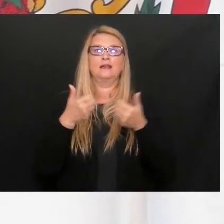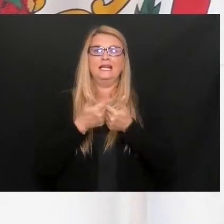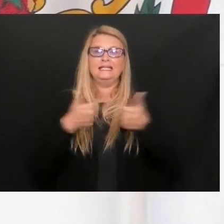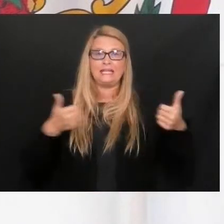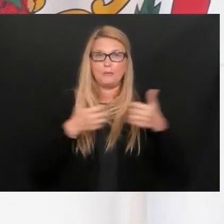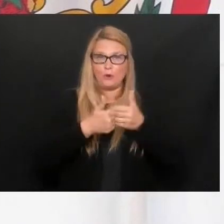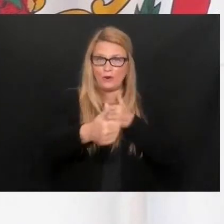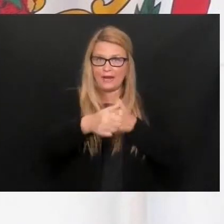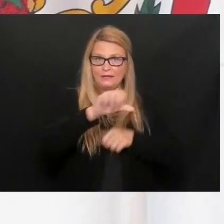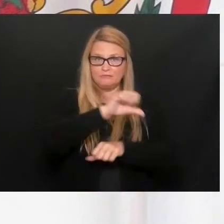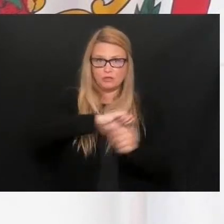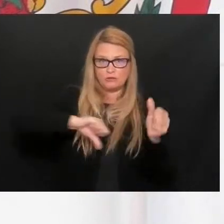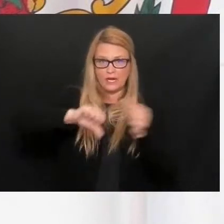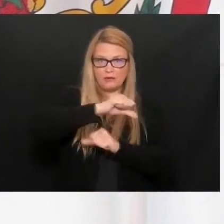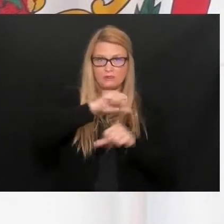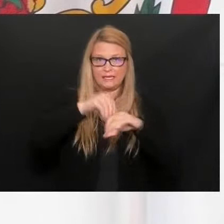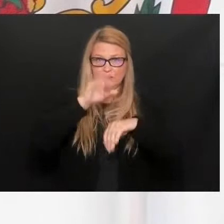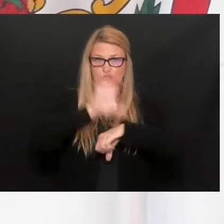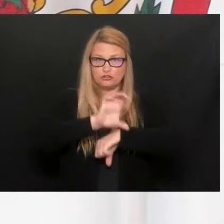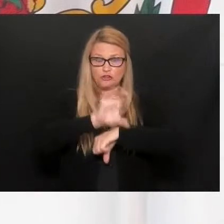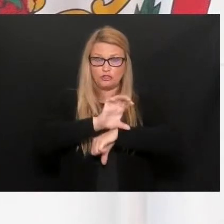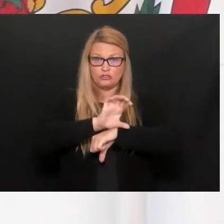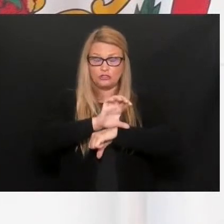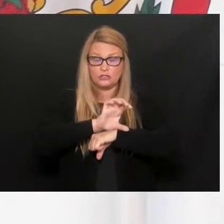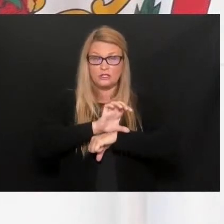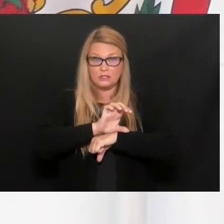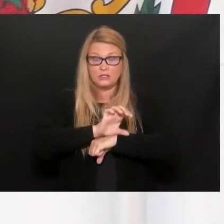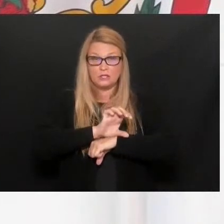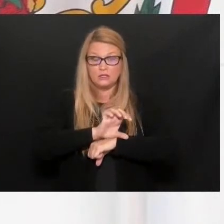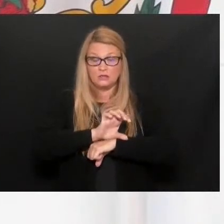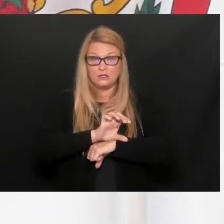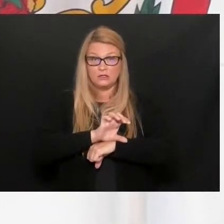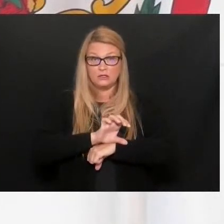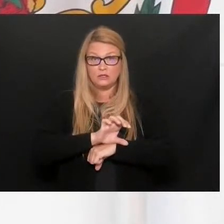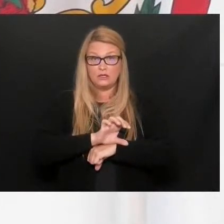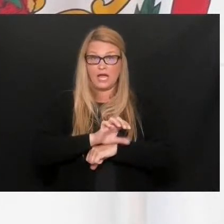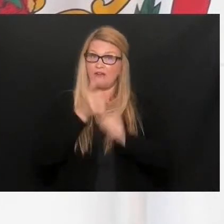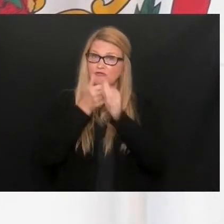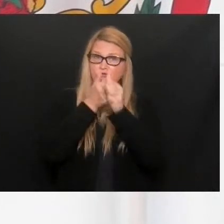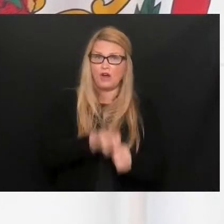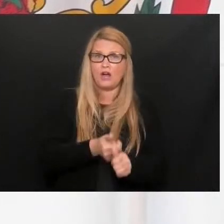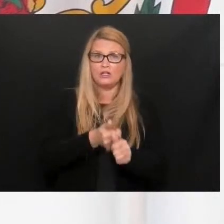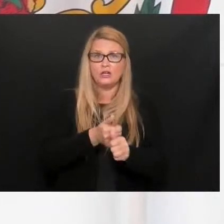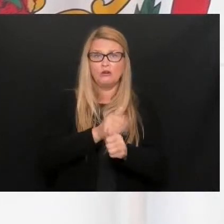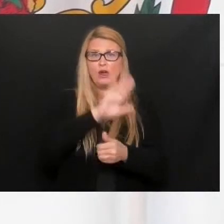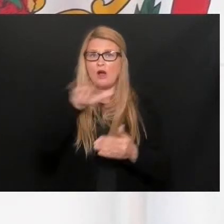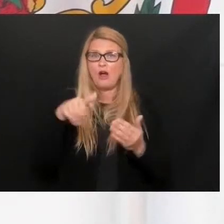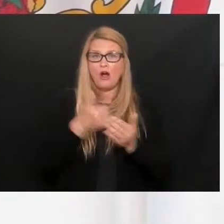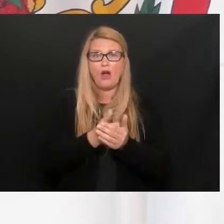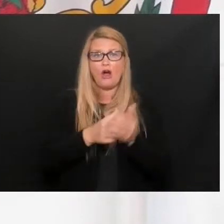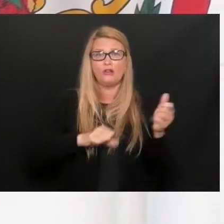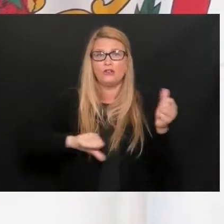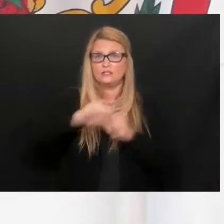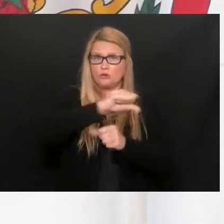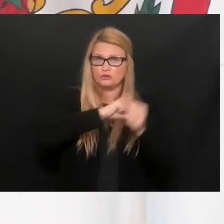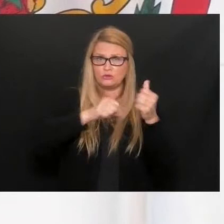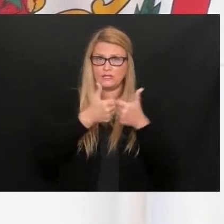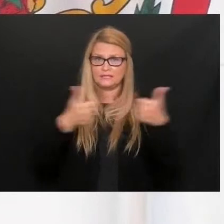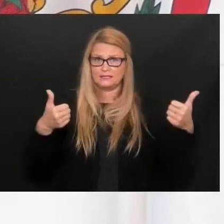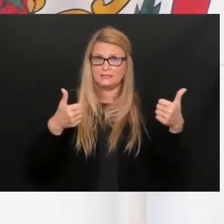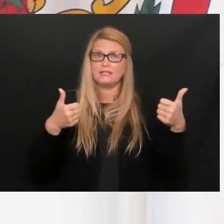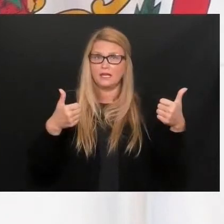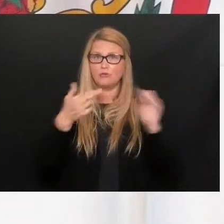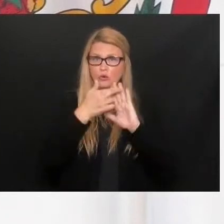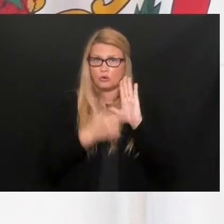you in our churches. Absolutely, you know, comply to all the social distancing and just watch yourself.